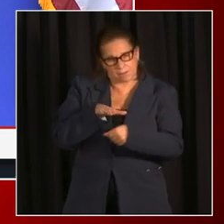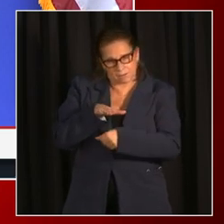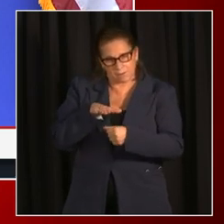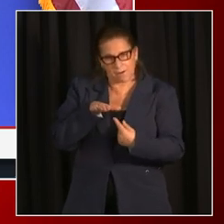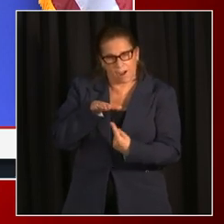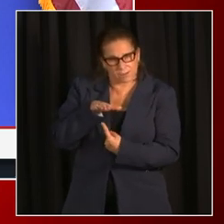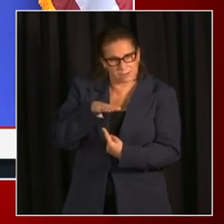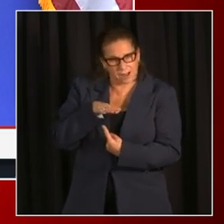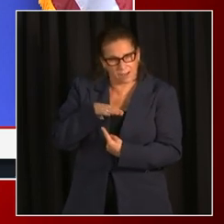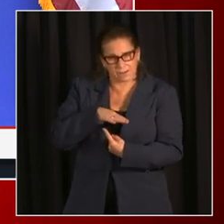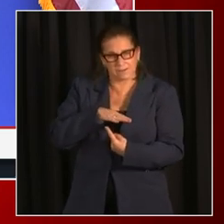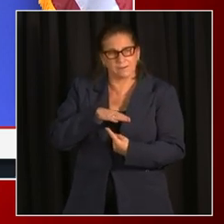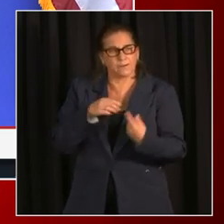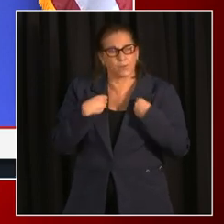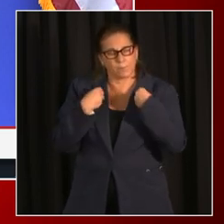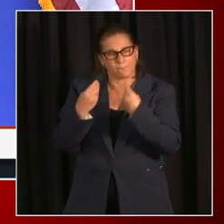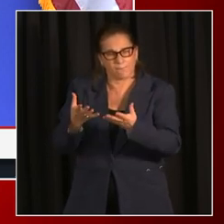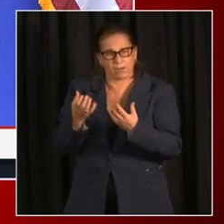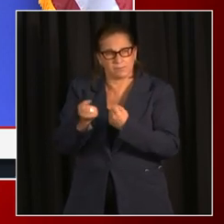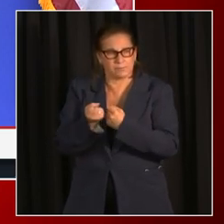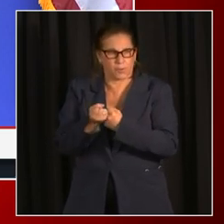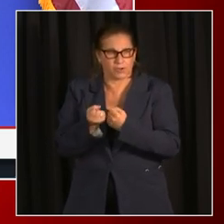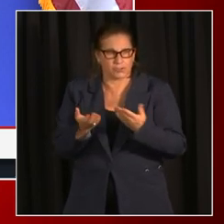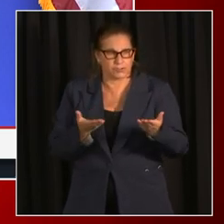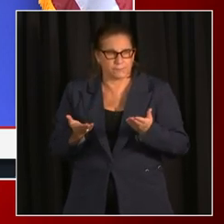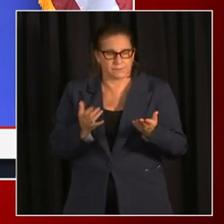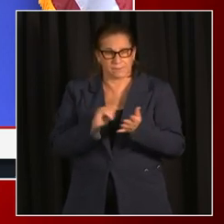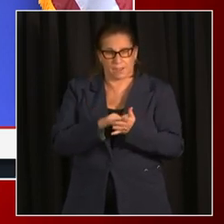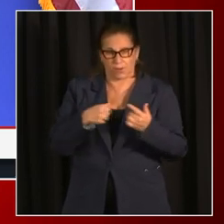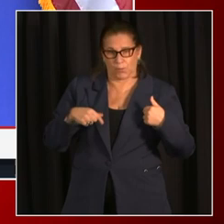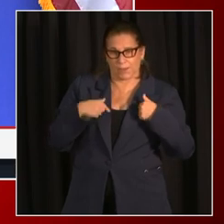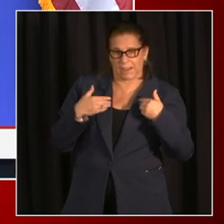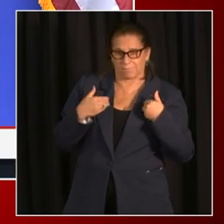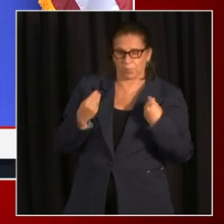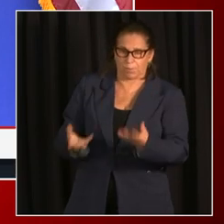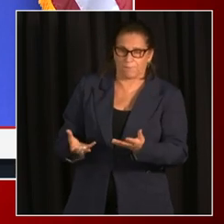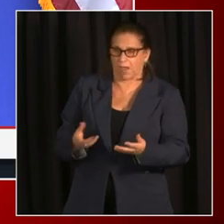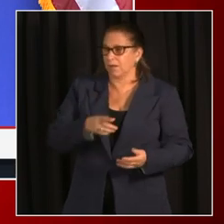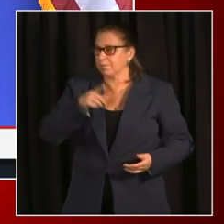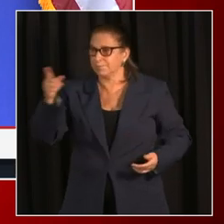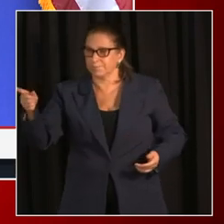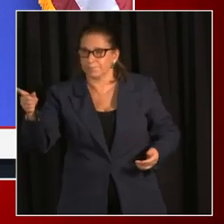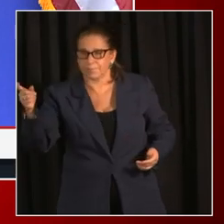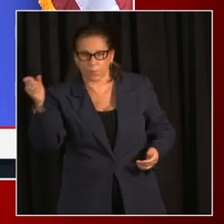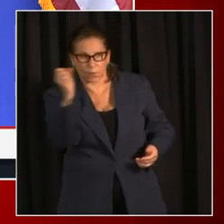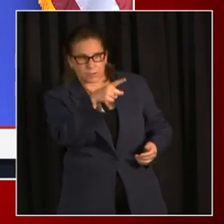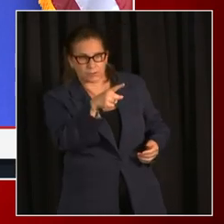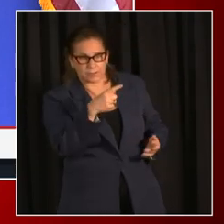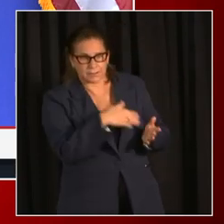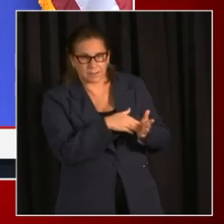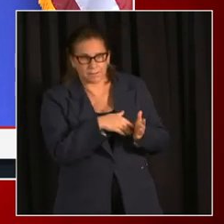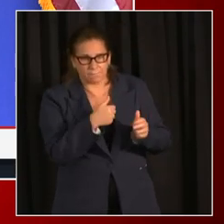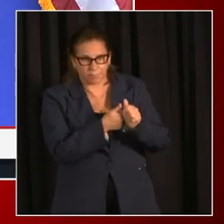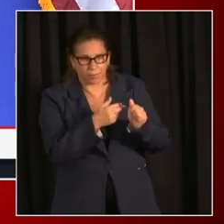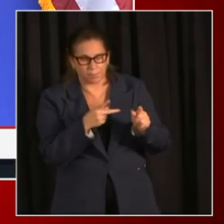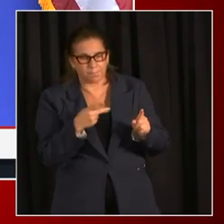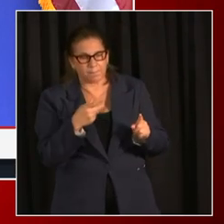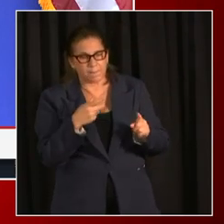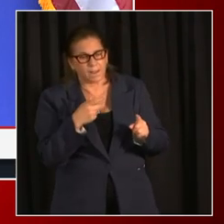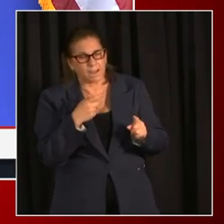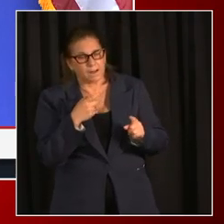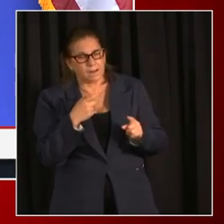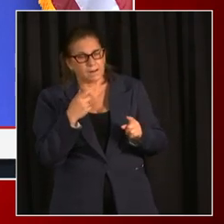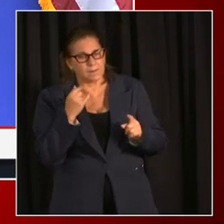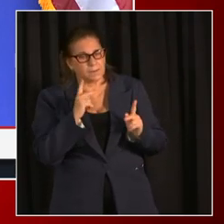that the district has available. And in terms of not completing those interviews, is there a theme that's developed? Is it a language barrier, or people hesitant to